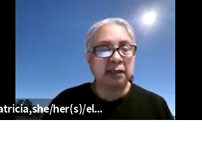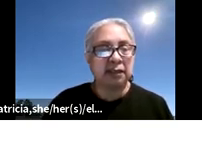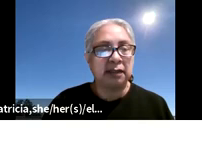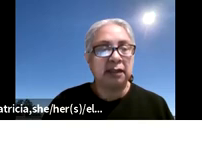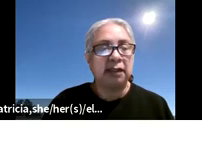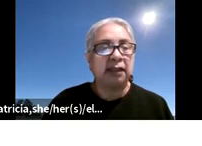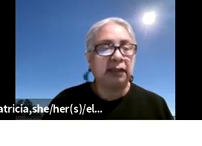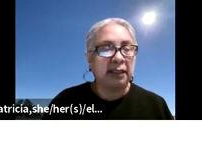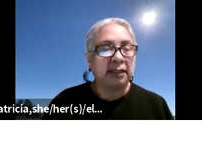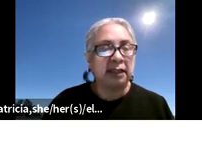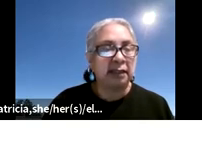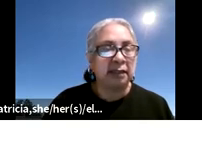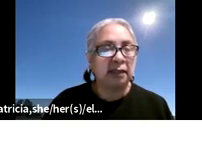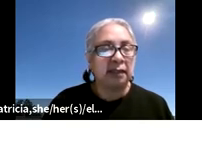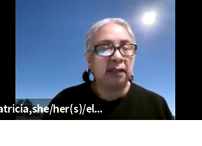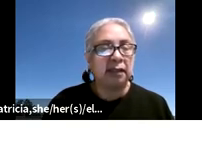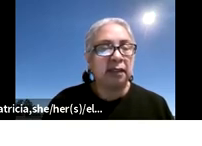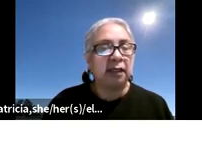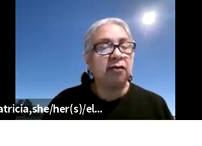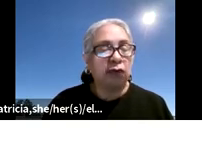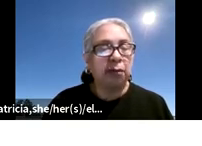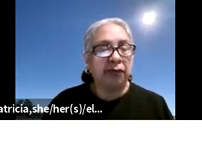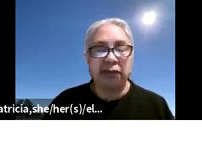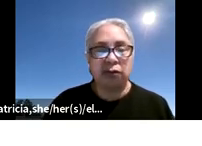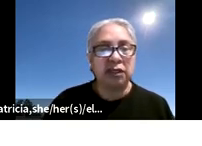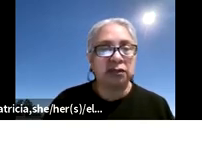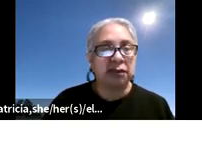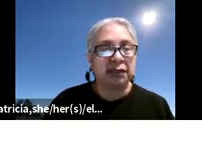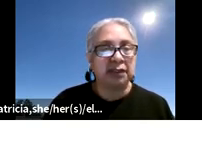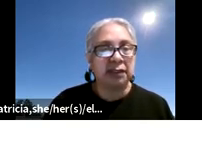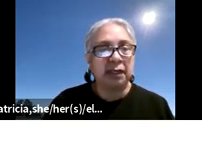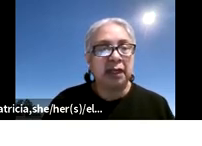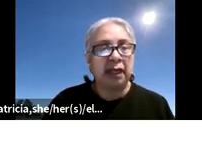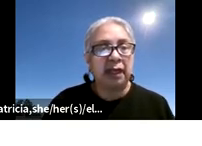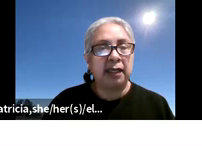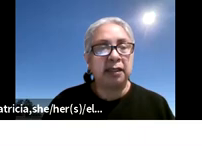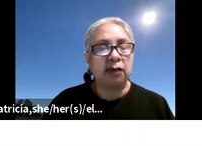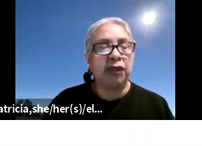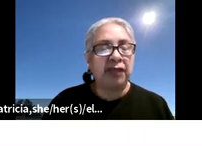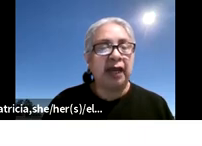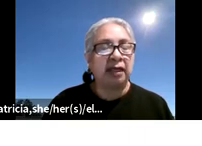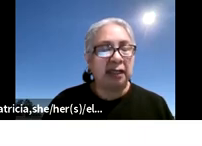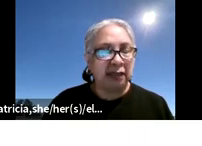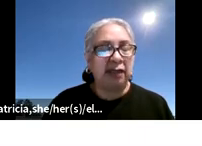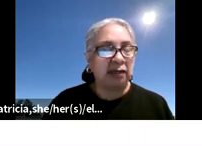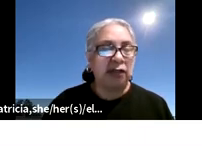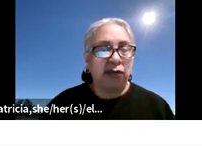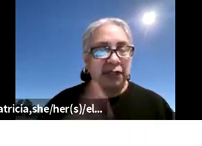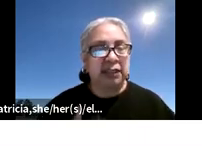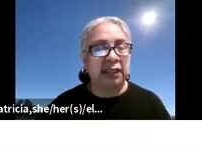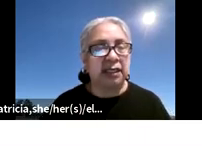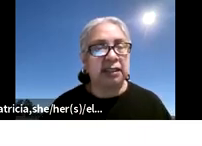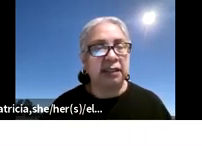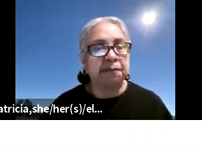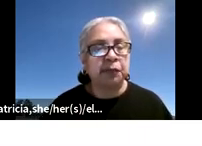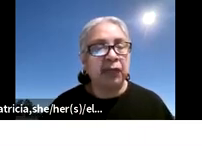rights, listen, inform of other resources. And with that in there, you know,